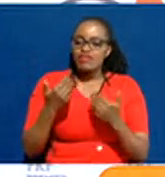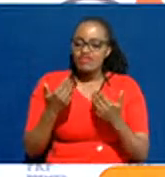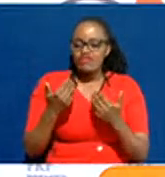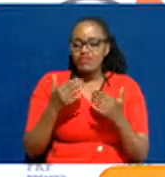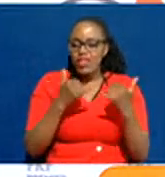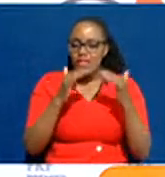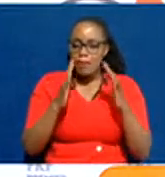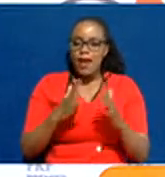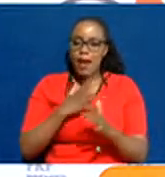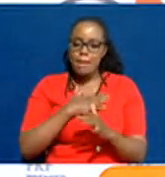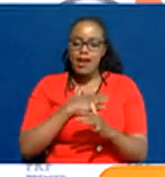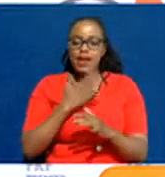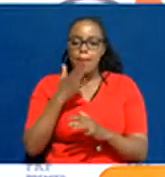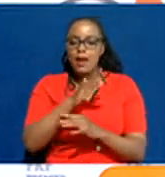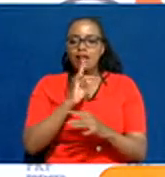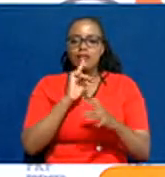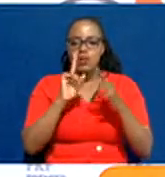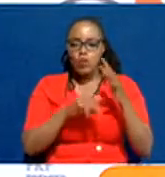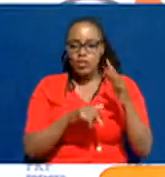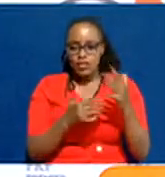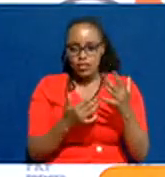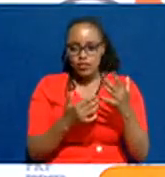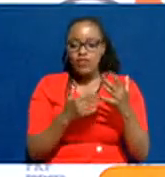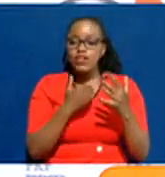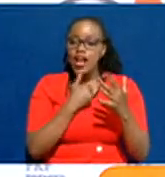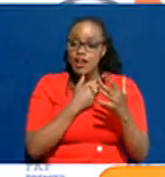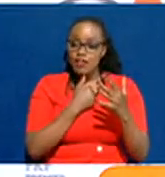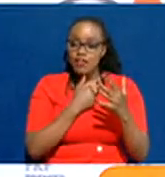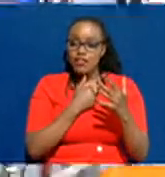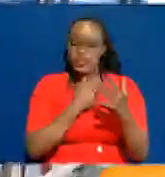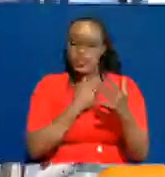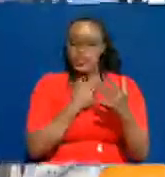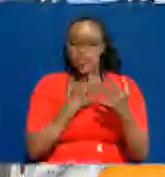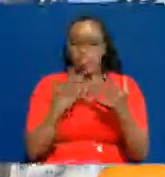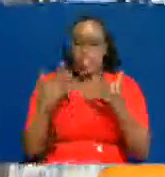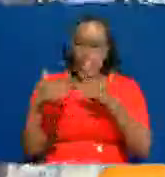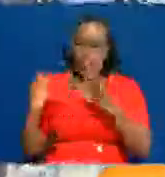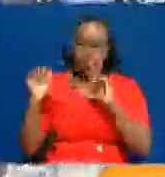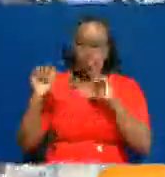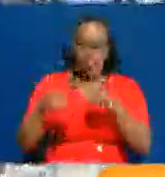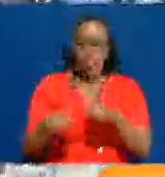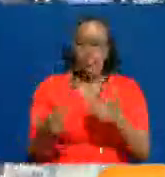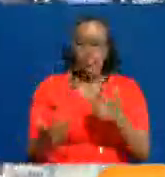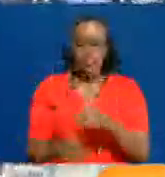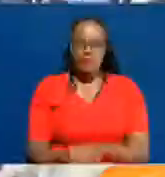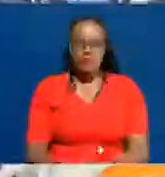kuweka katika ile saikolojia kuambia kuwa kuna kupoteza.